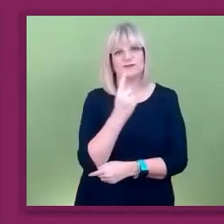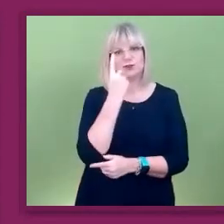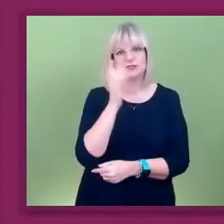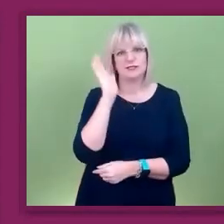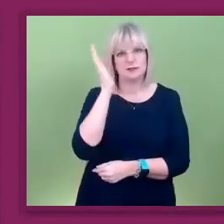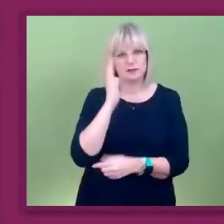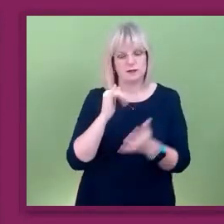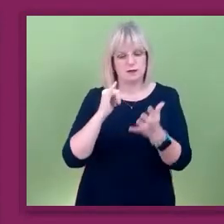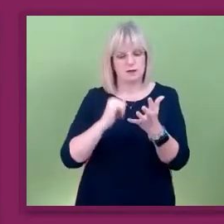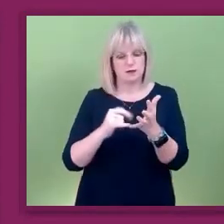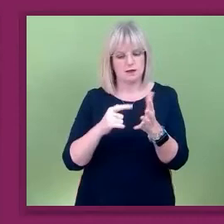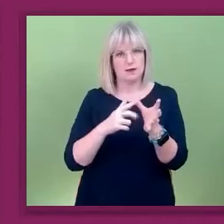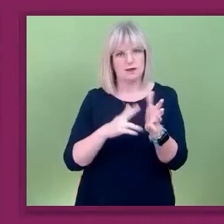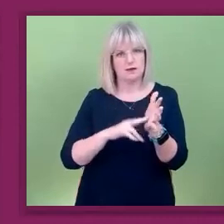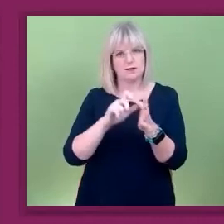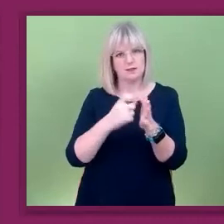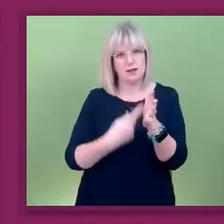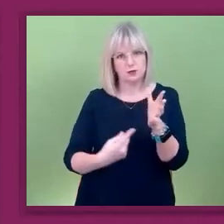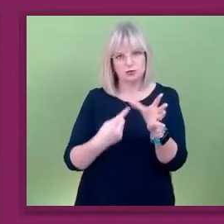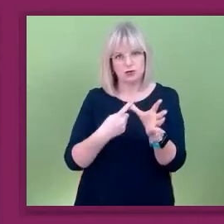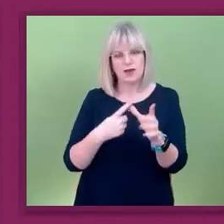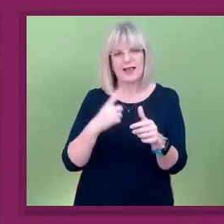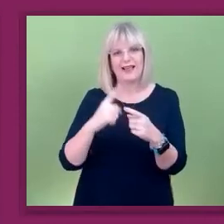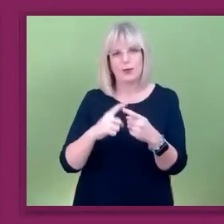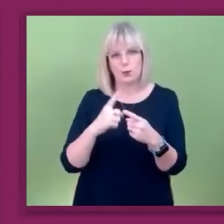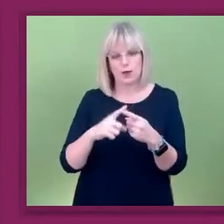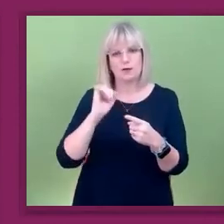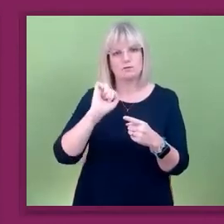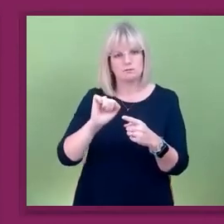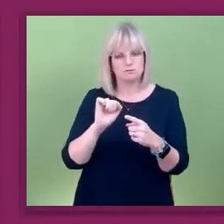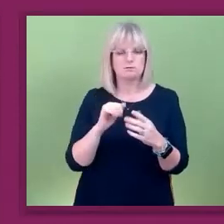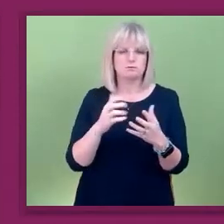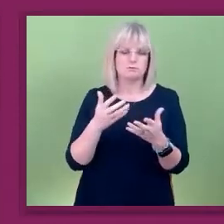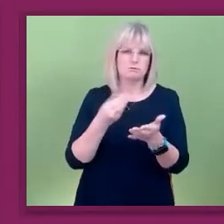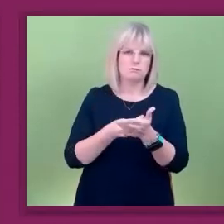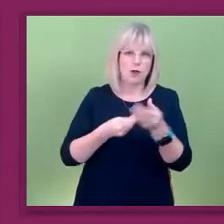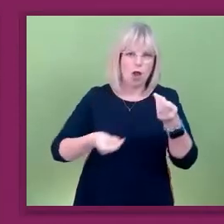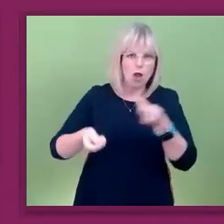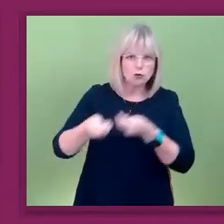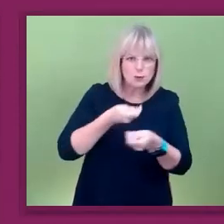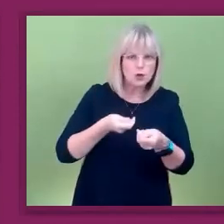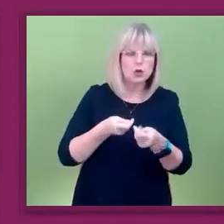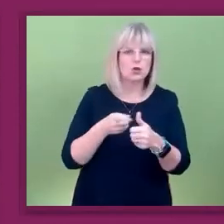Gray is a social entrepreneur, a diversity and inclusion consultant, a